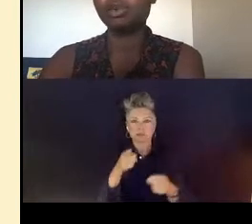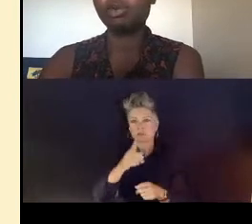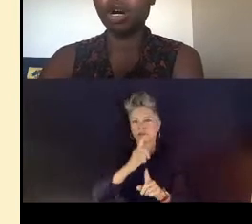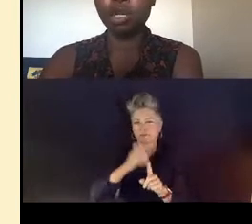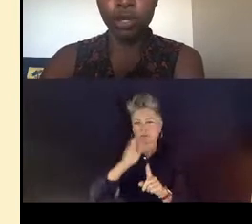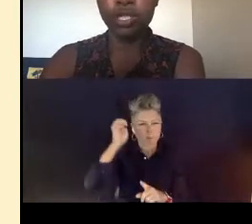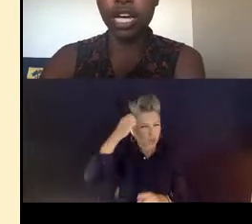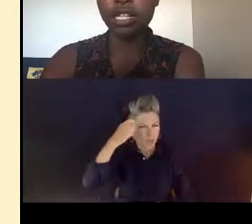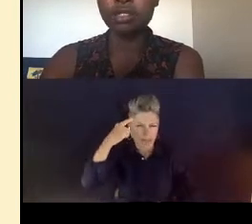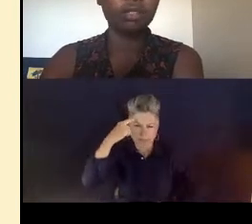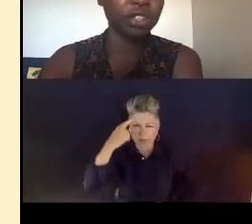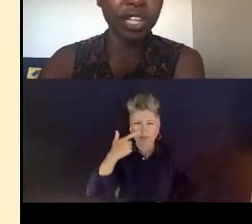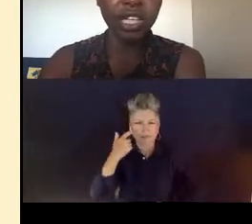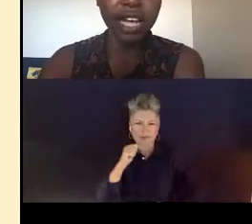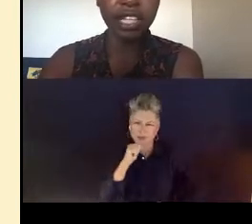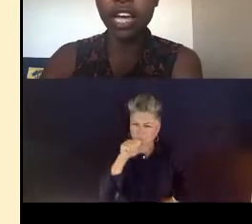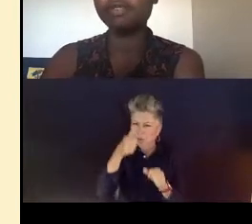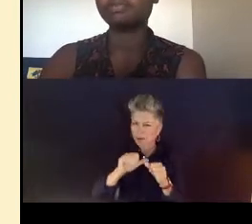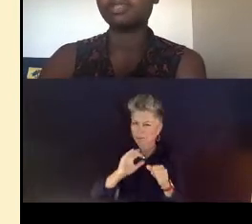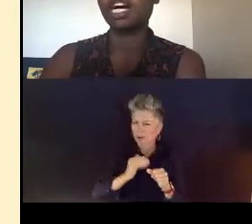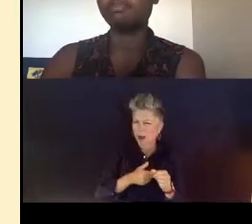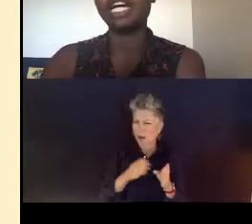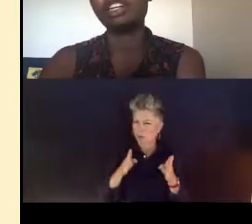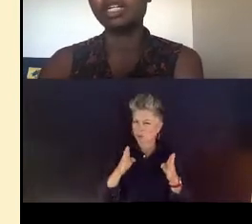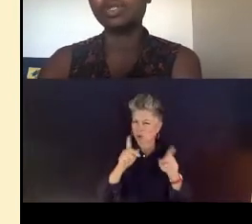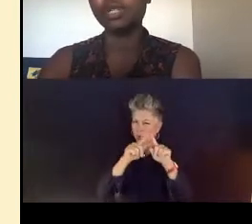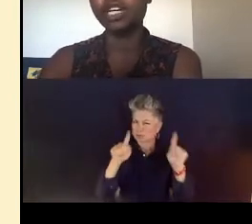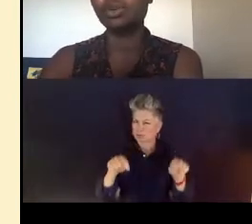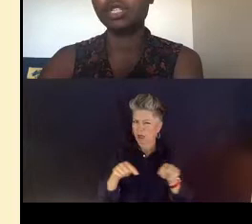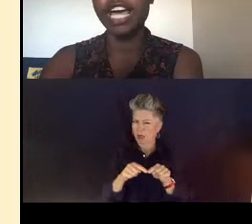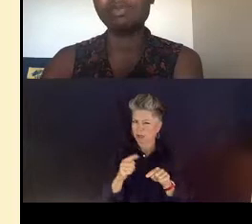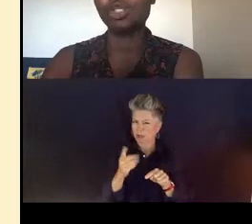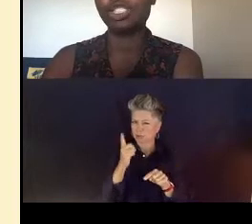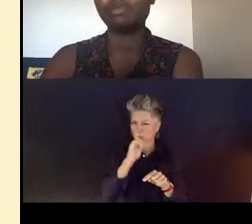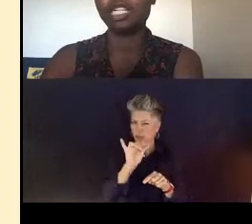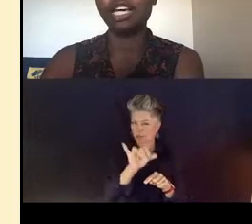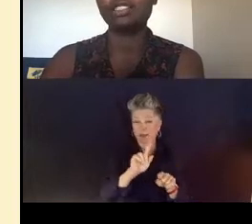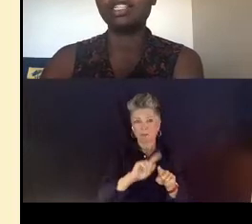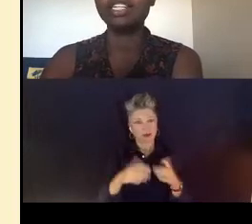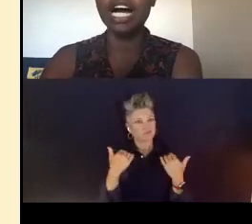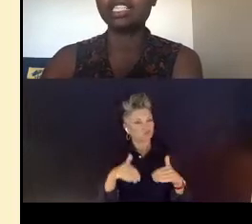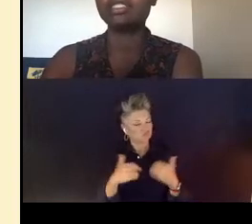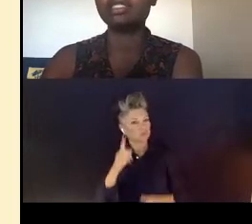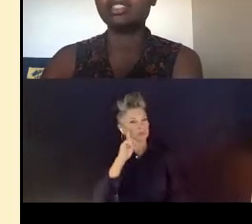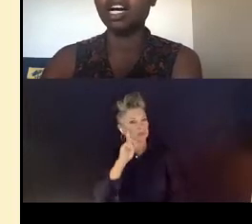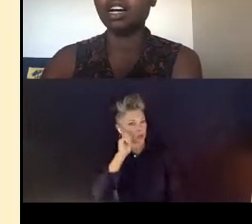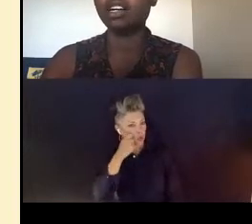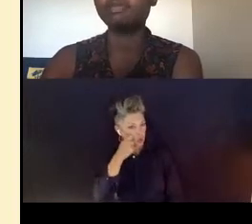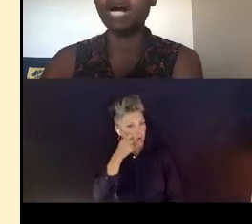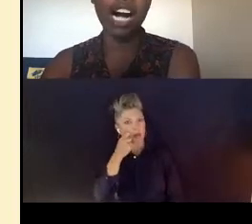don't remember our road signs looking like that. But I thought it was really cool to capture something that's not